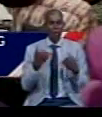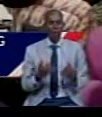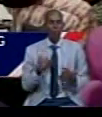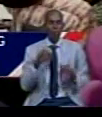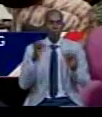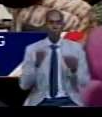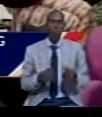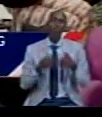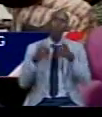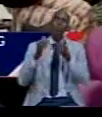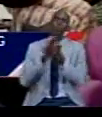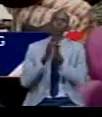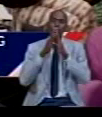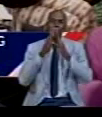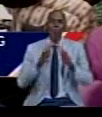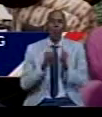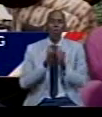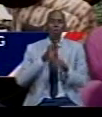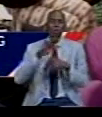men.